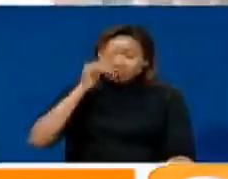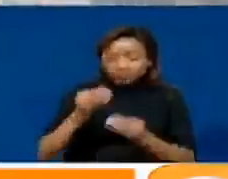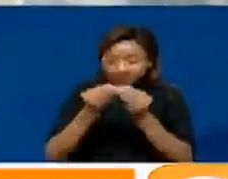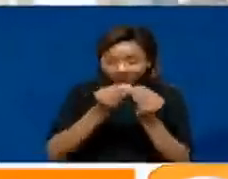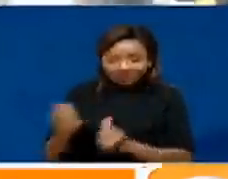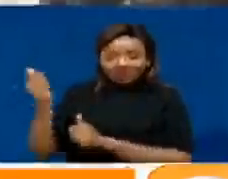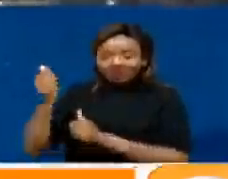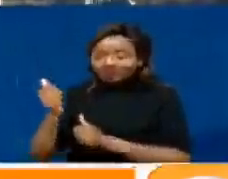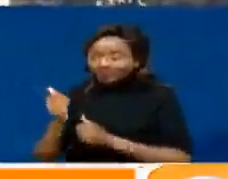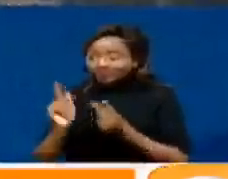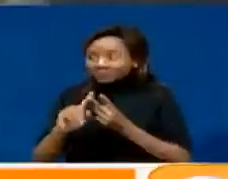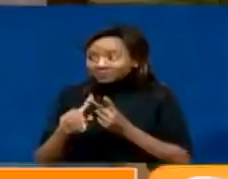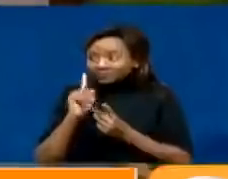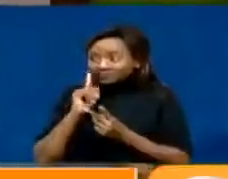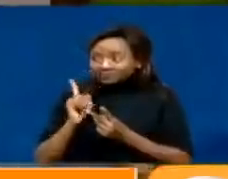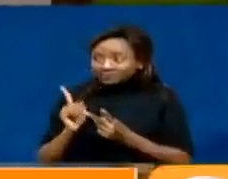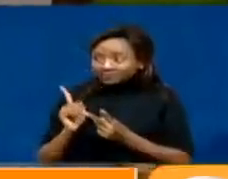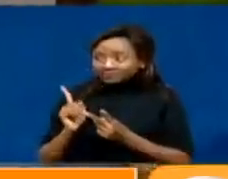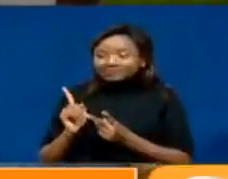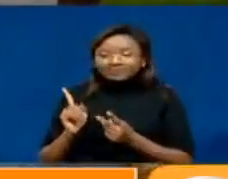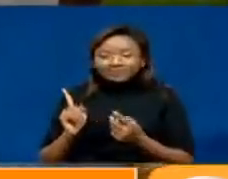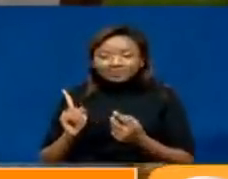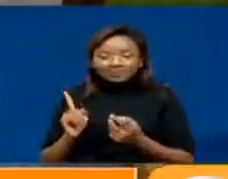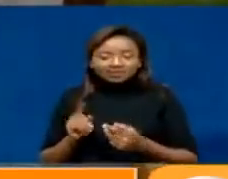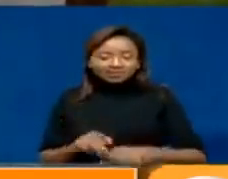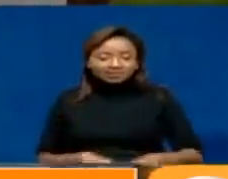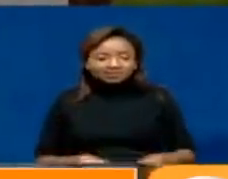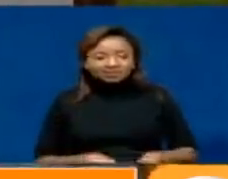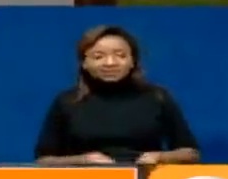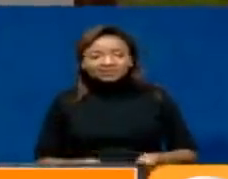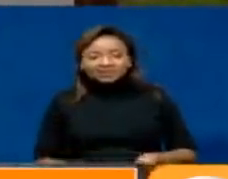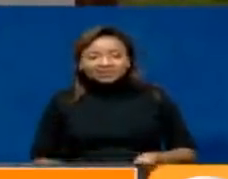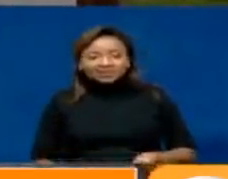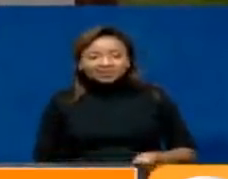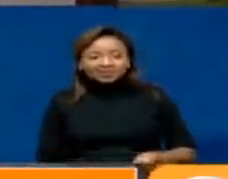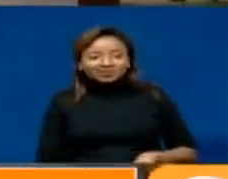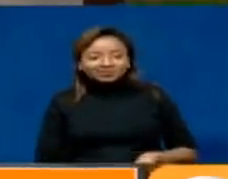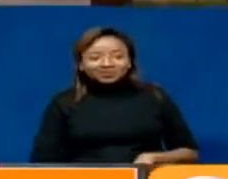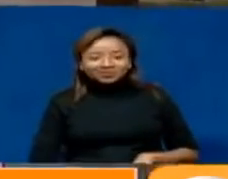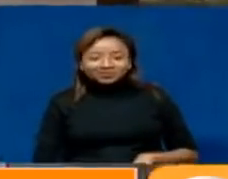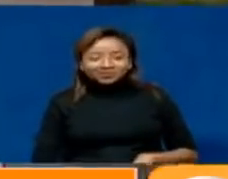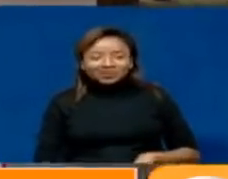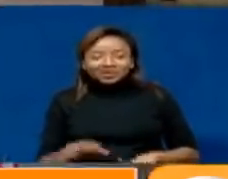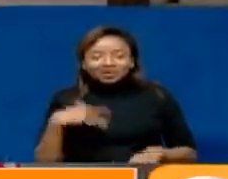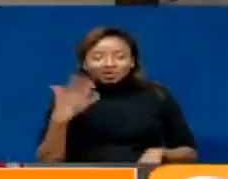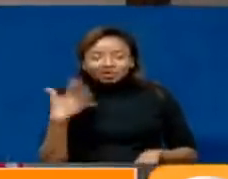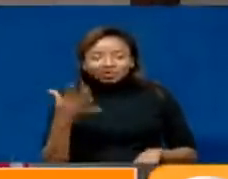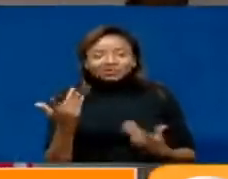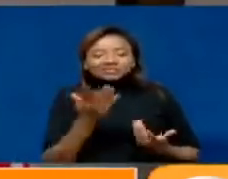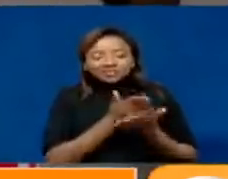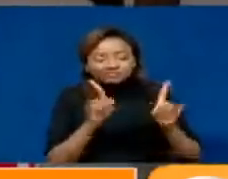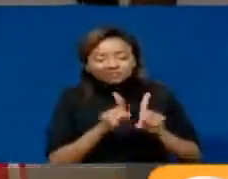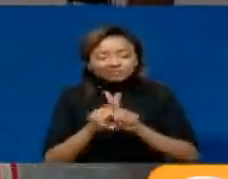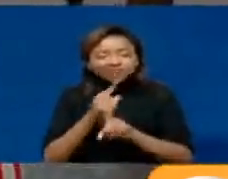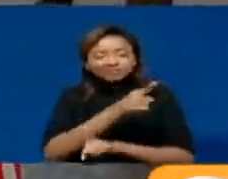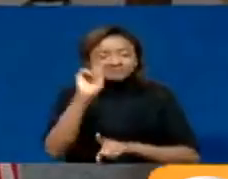our people. Why should you arrest? I've been doing this for almost 10 years, telling the same Kenyans who are saying that we are the